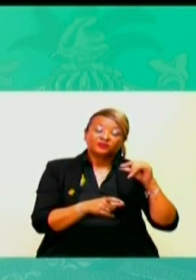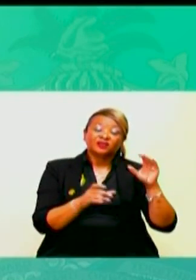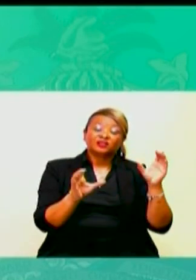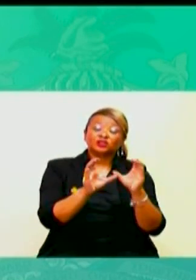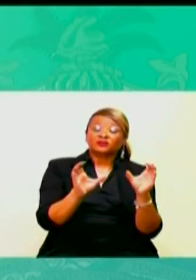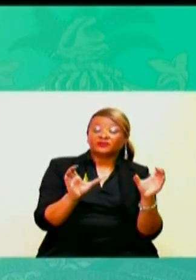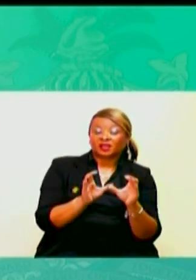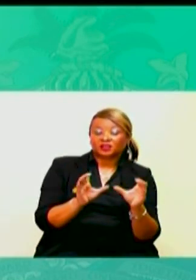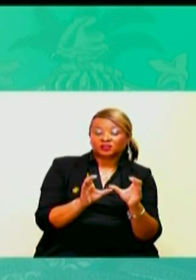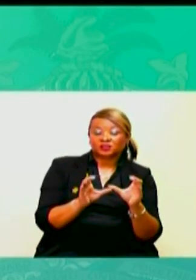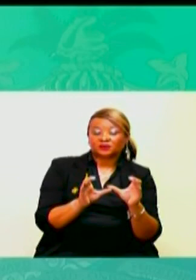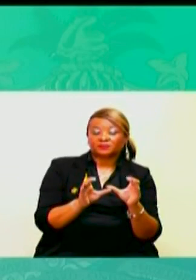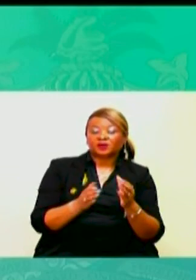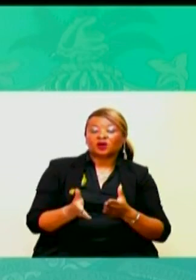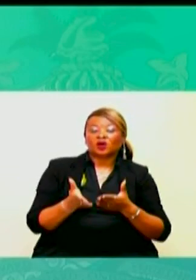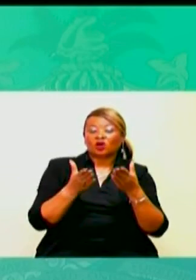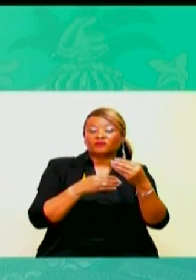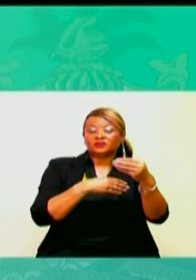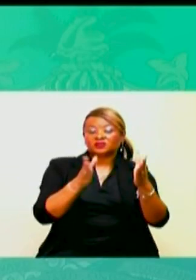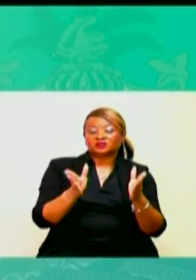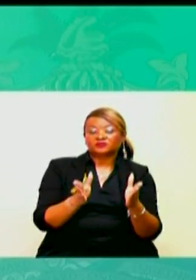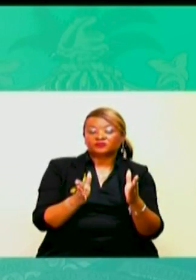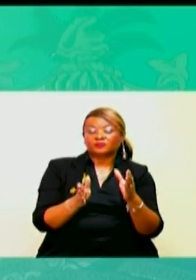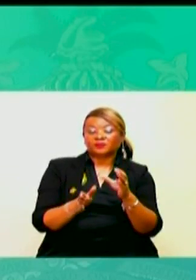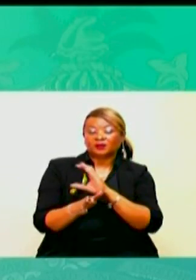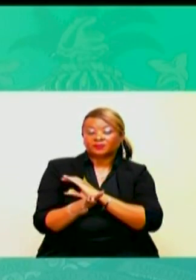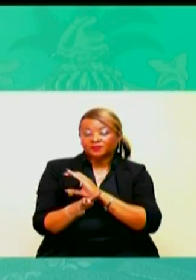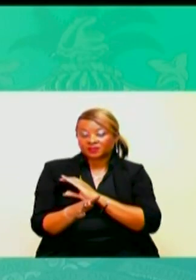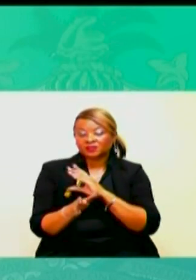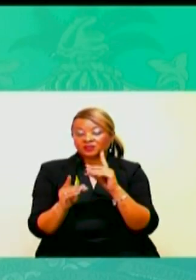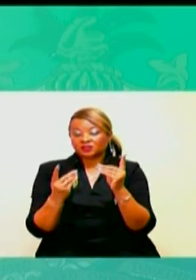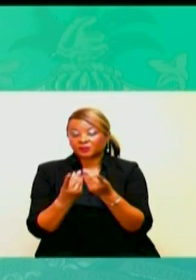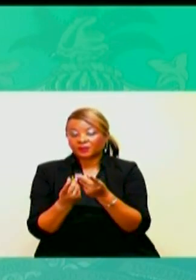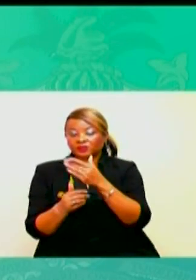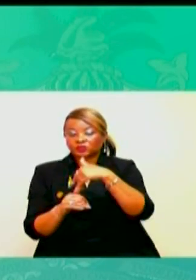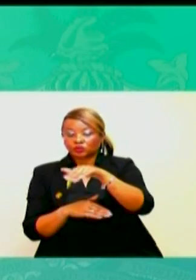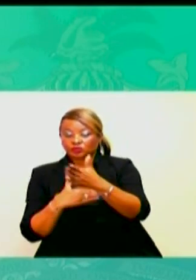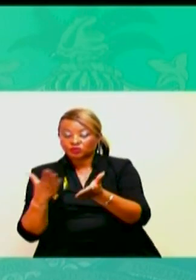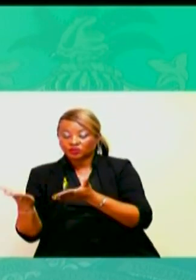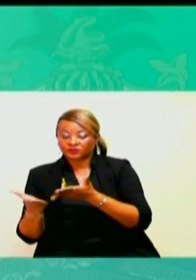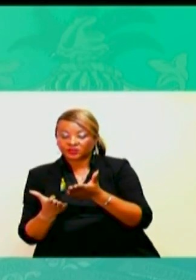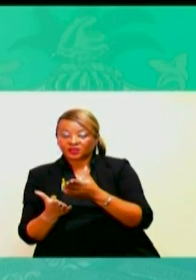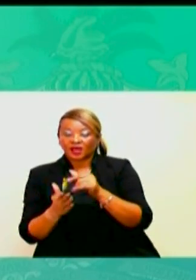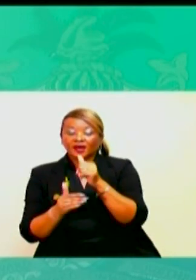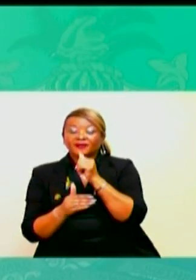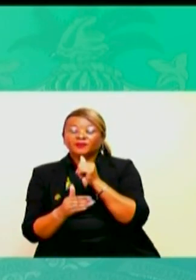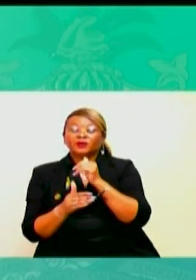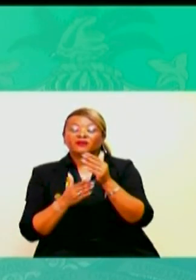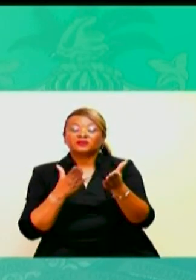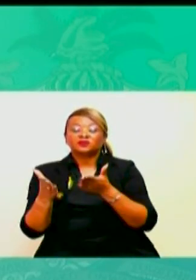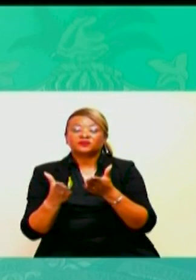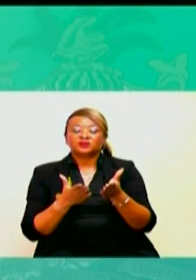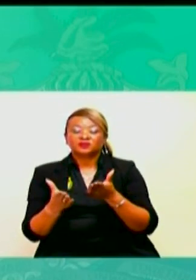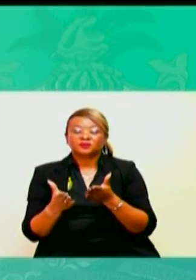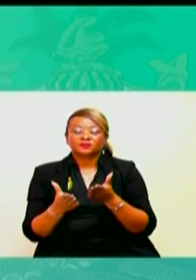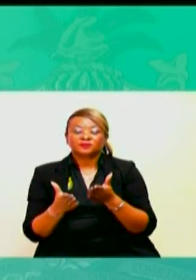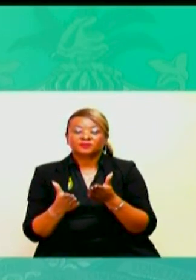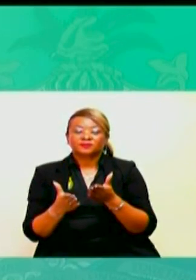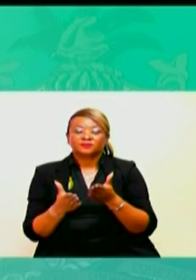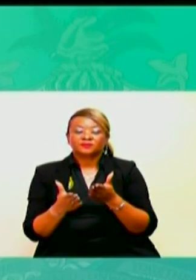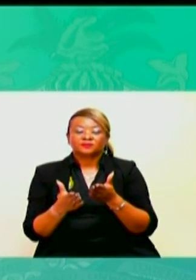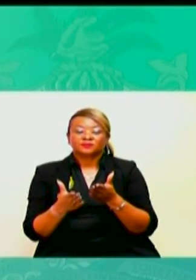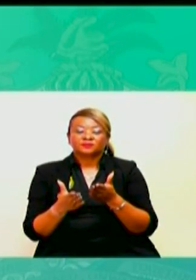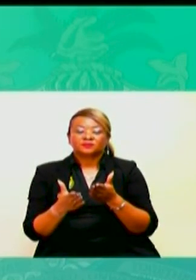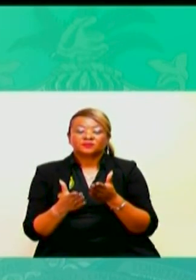certification have been officers from our uniform branches, the Department of Social Services, and the private sector. And Madam Speaker, this is very